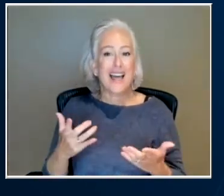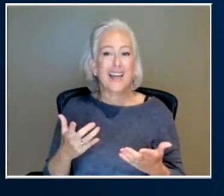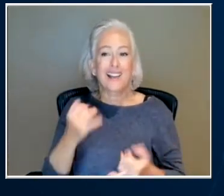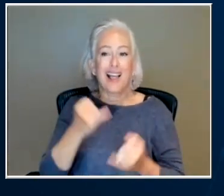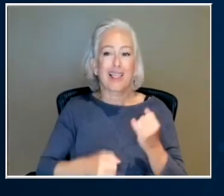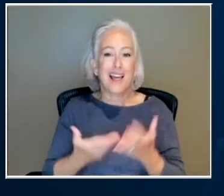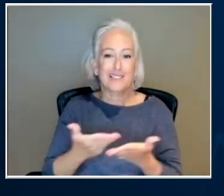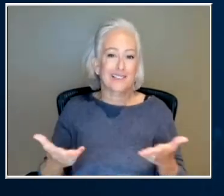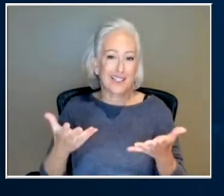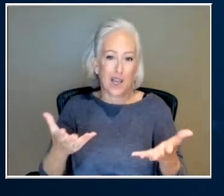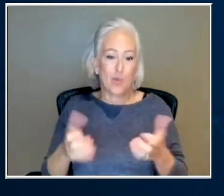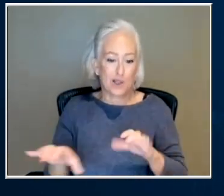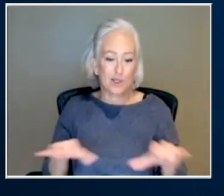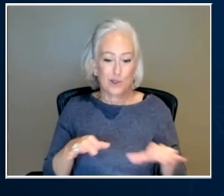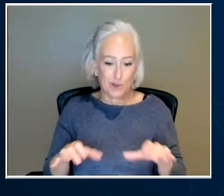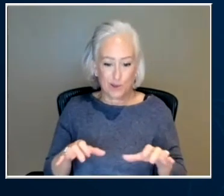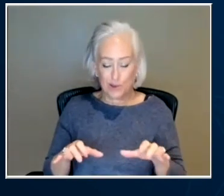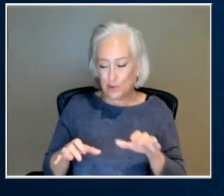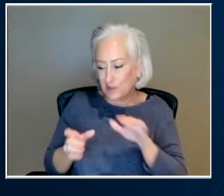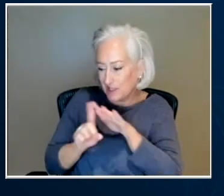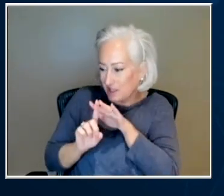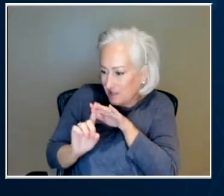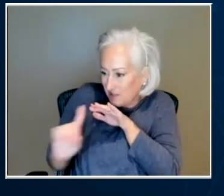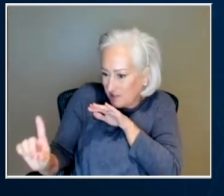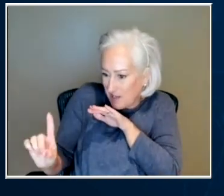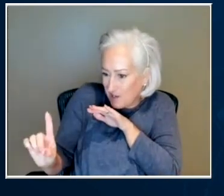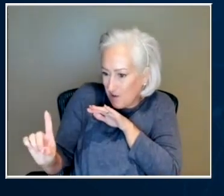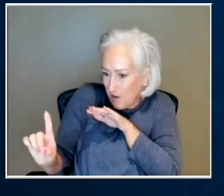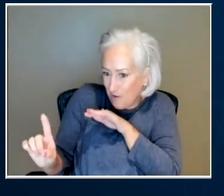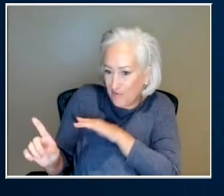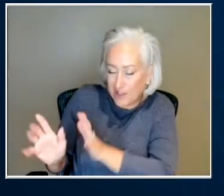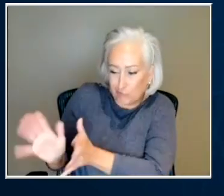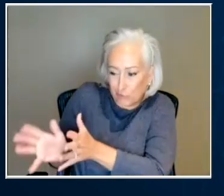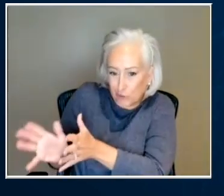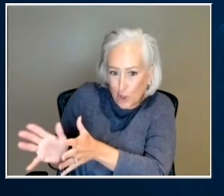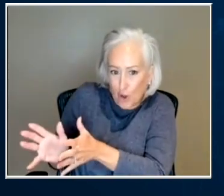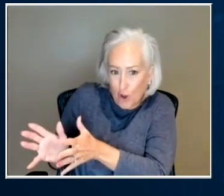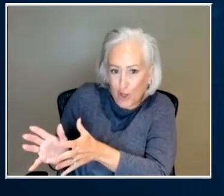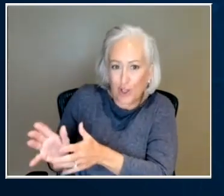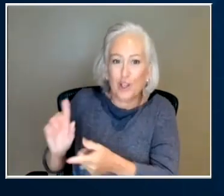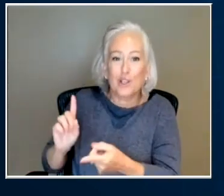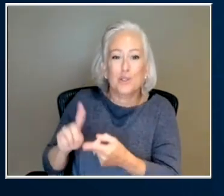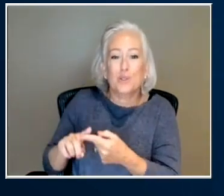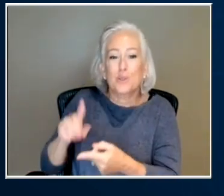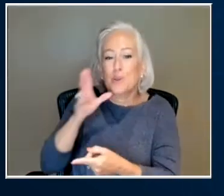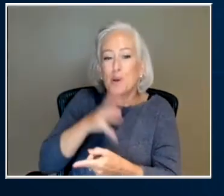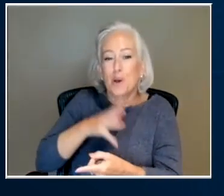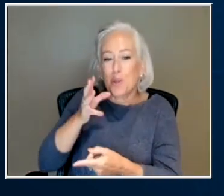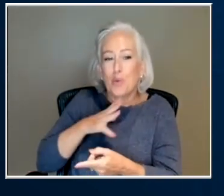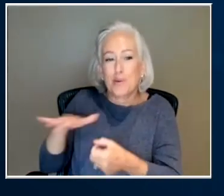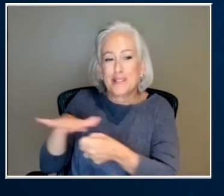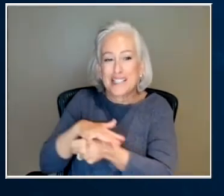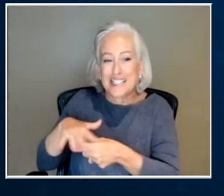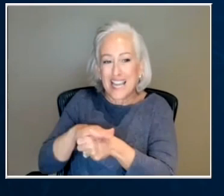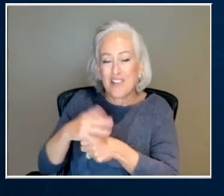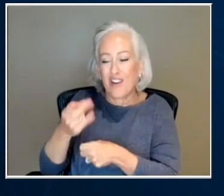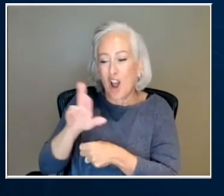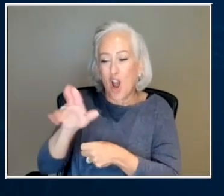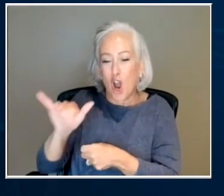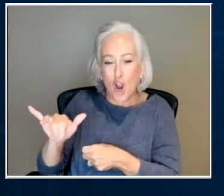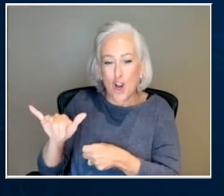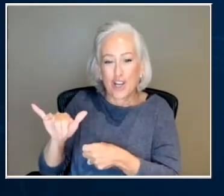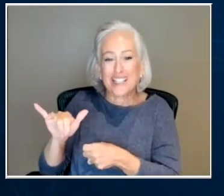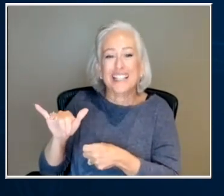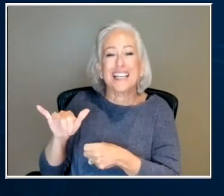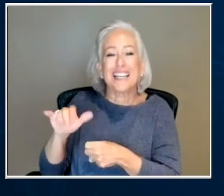what you're doing. So I snuck off into, I'll call it the ladies section of a Harley dealership. And I'm working, getting things scheduled